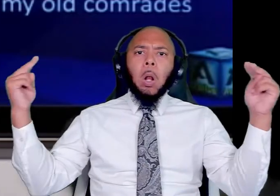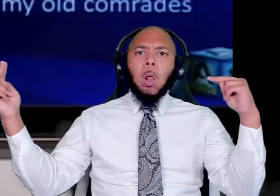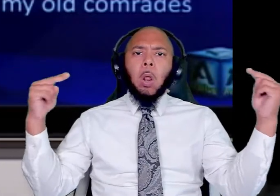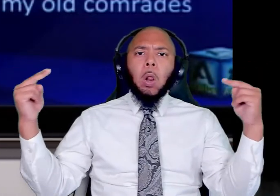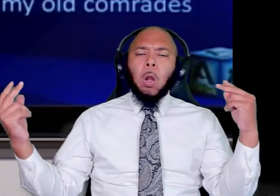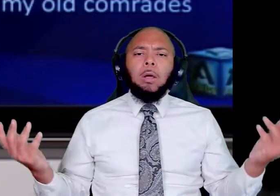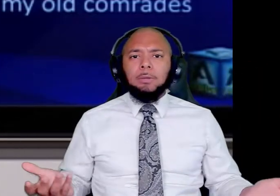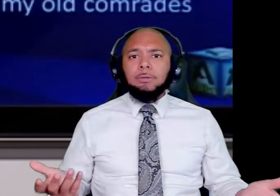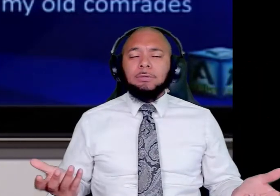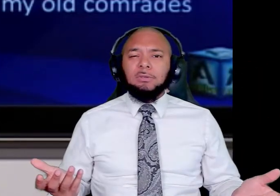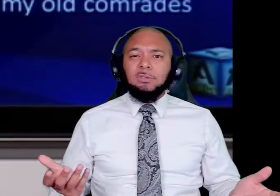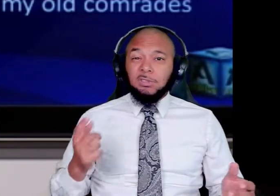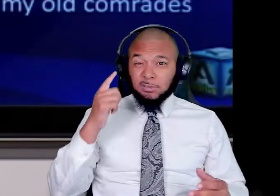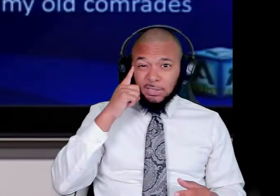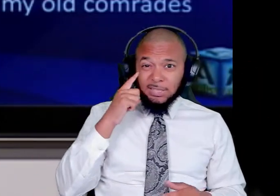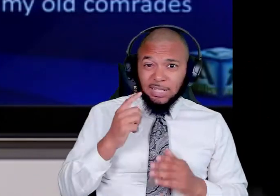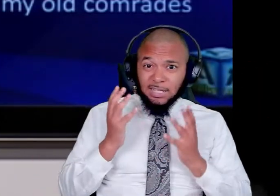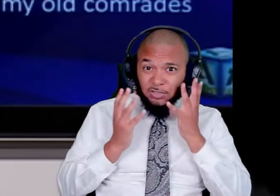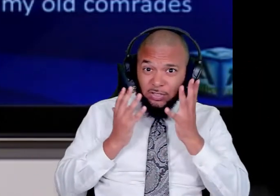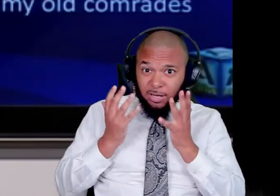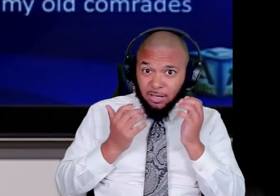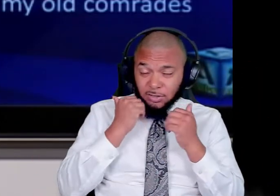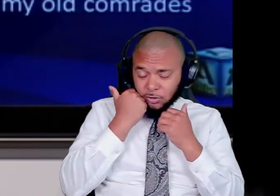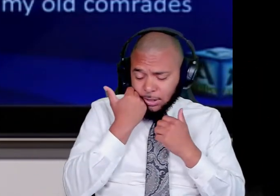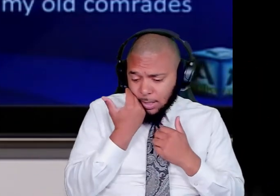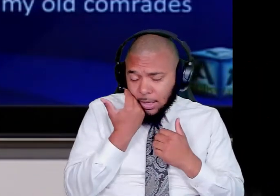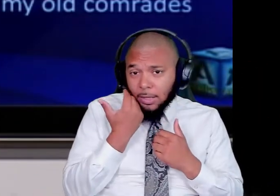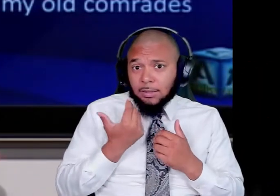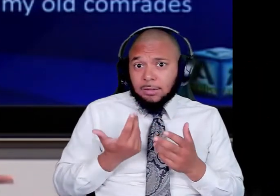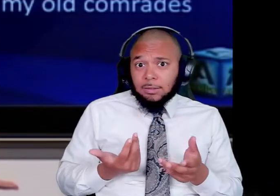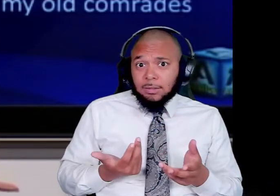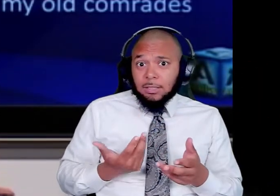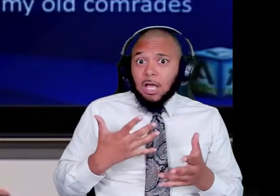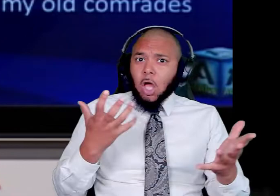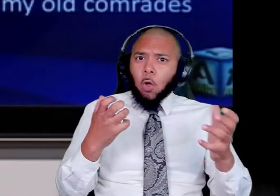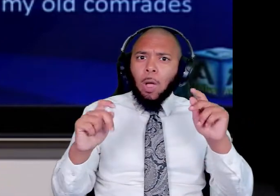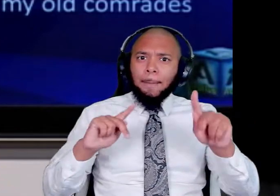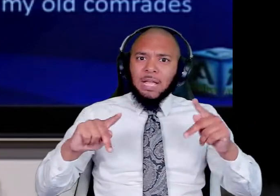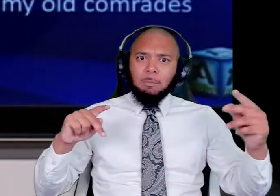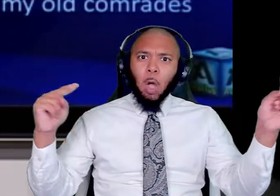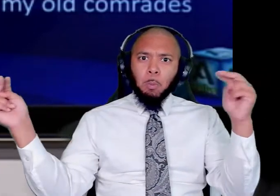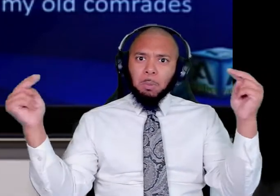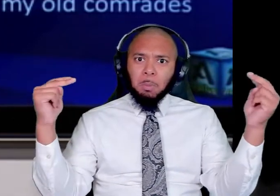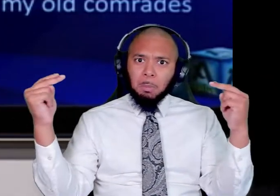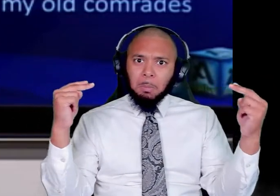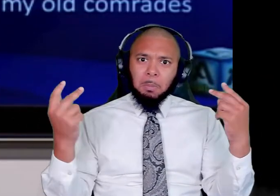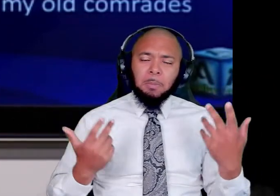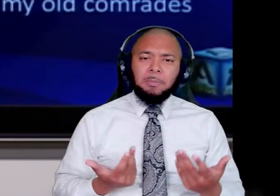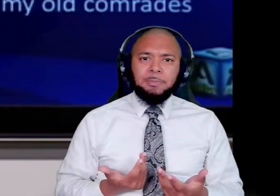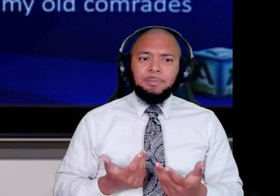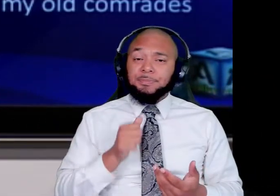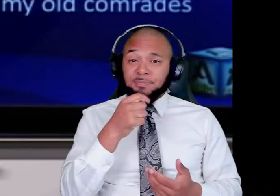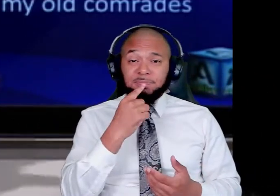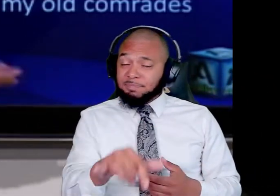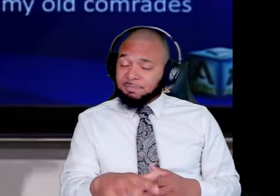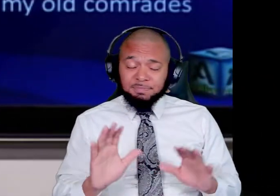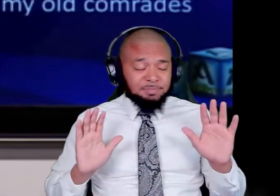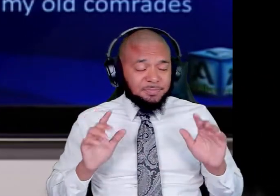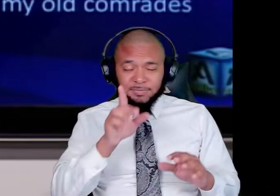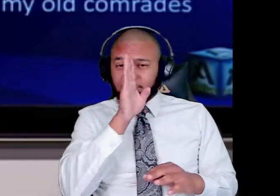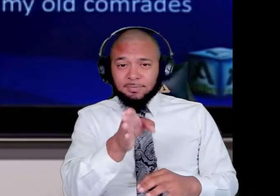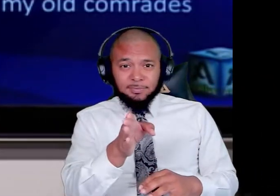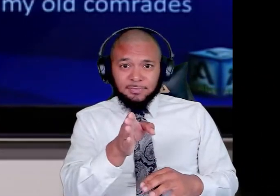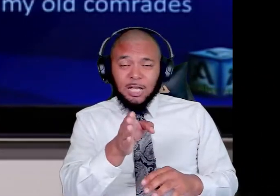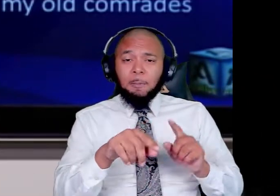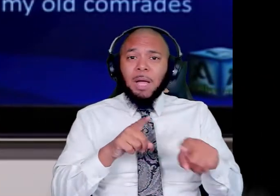boy? Is he kind of self-conscious? Does he like to be noticed? He didn't say that. He just described this,